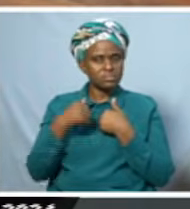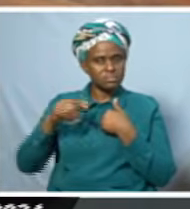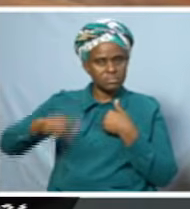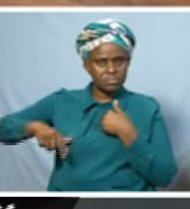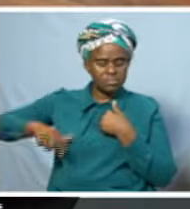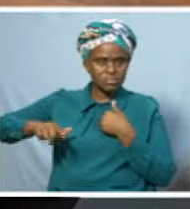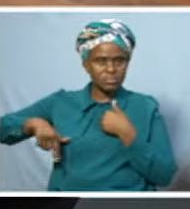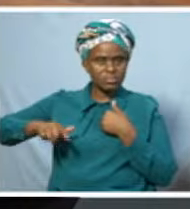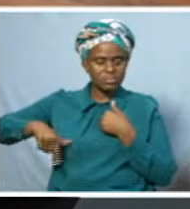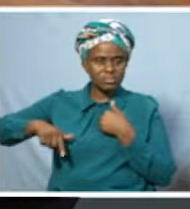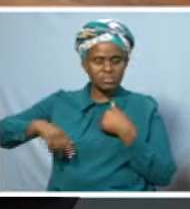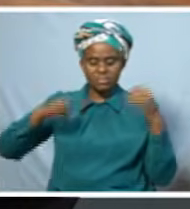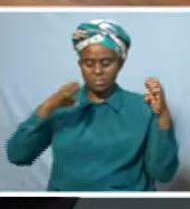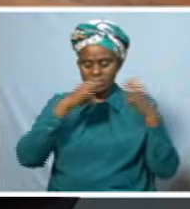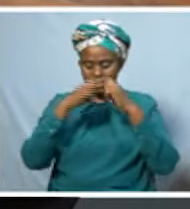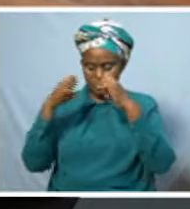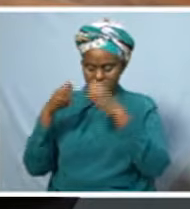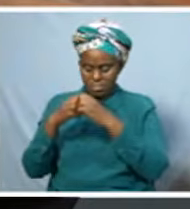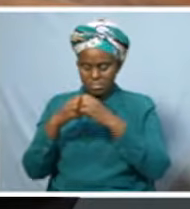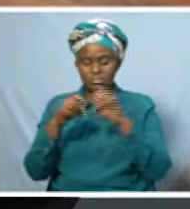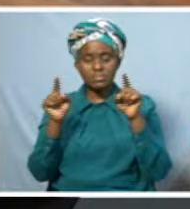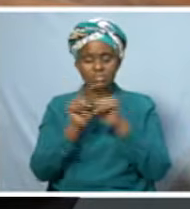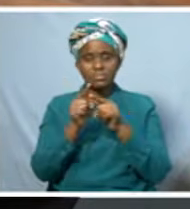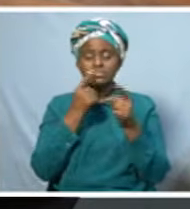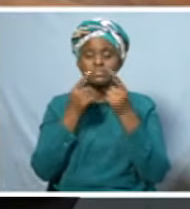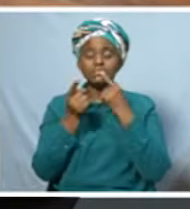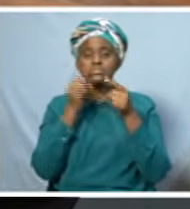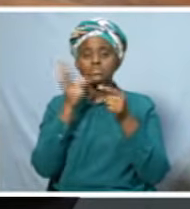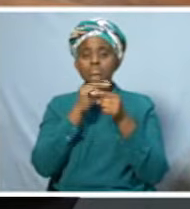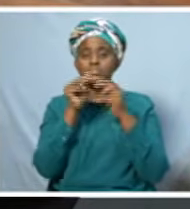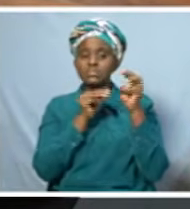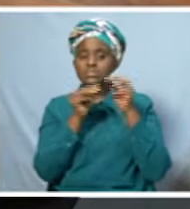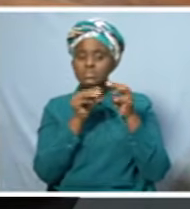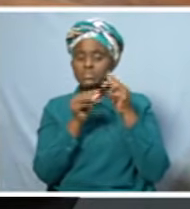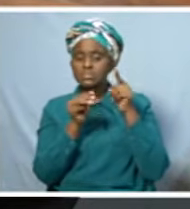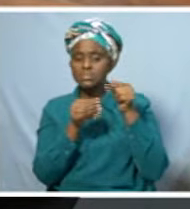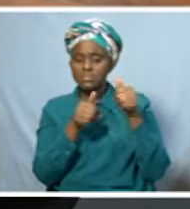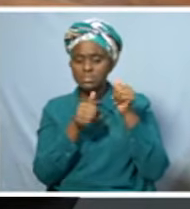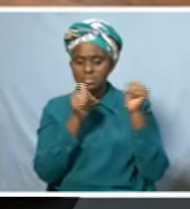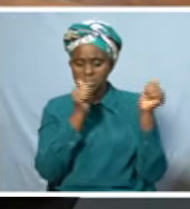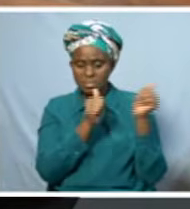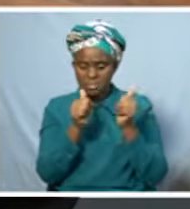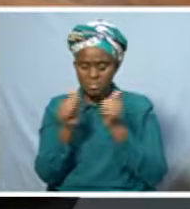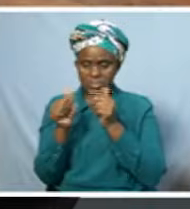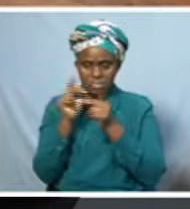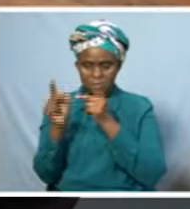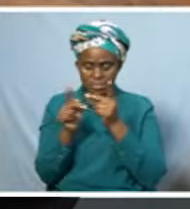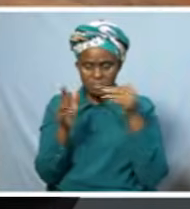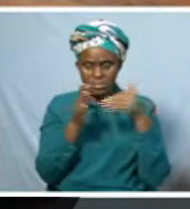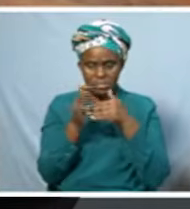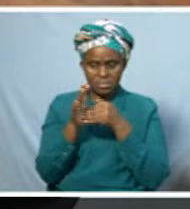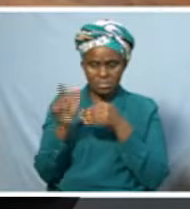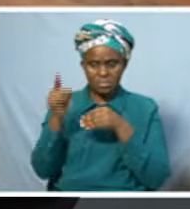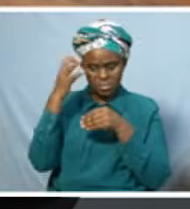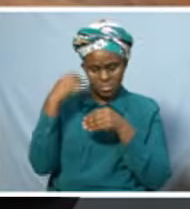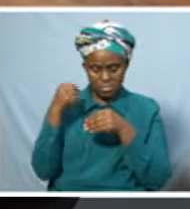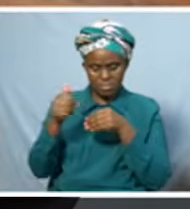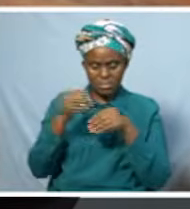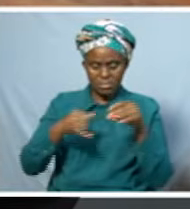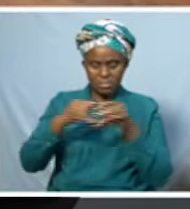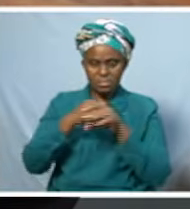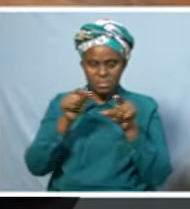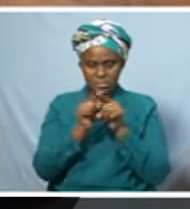delayed banking. And you are saying management instituted disciplinary proceeding against the officer involved